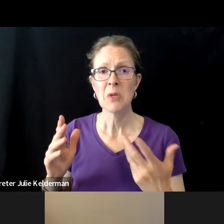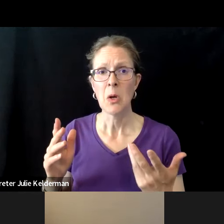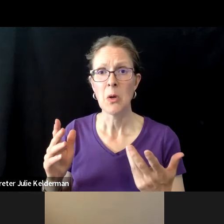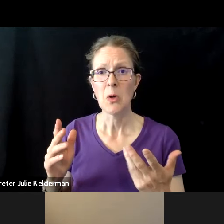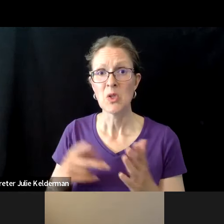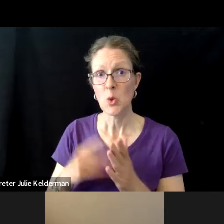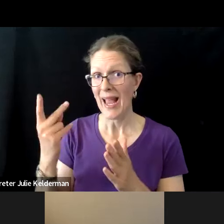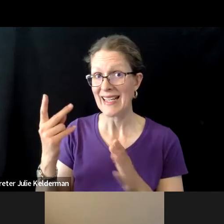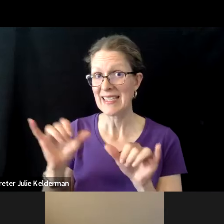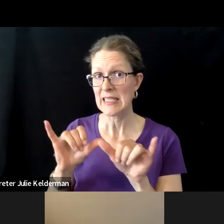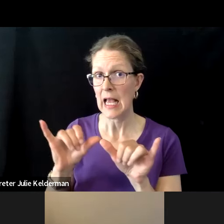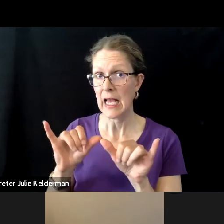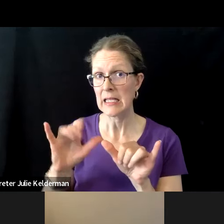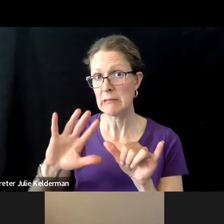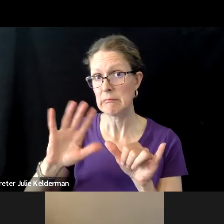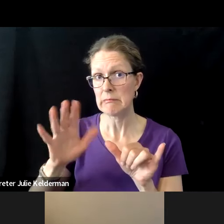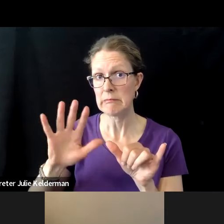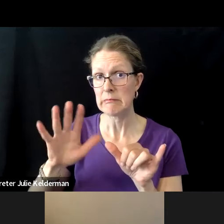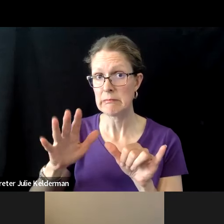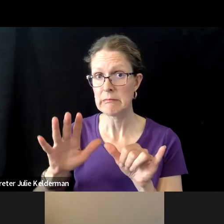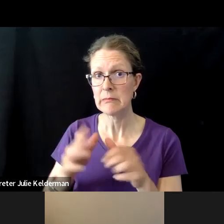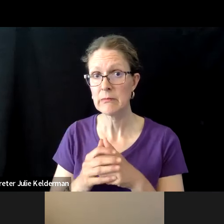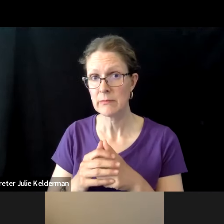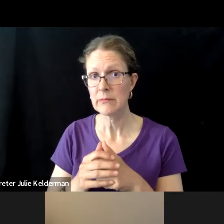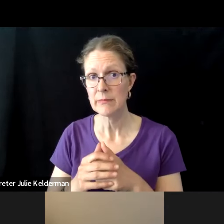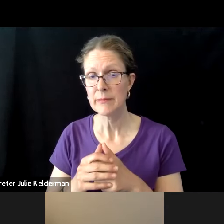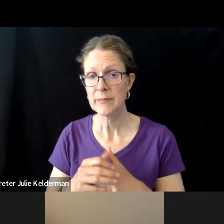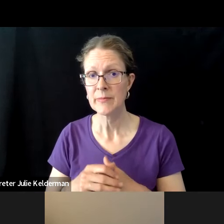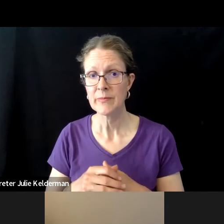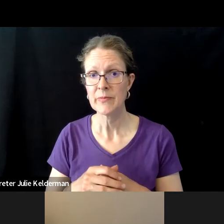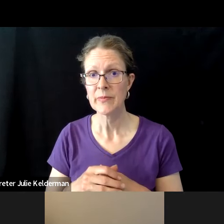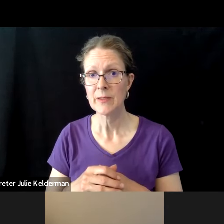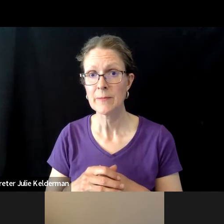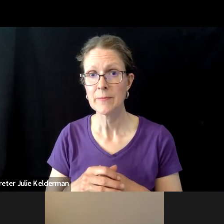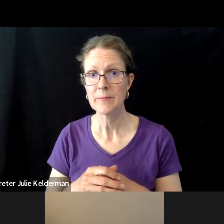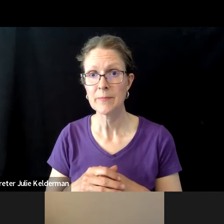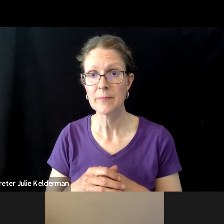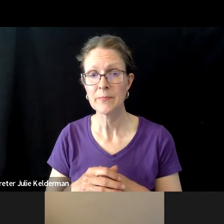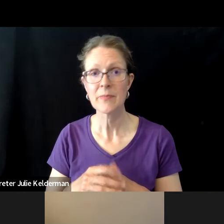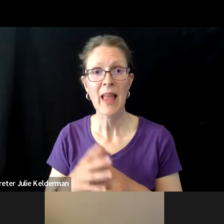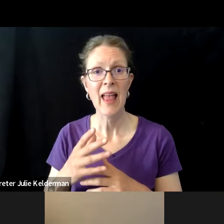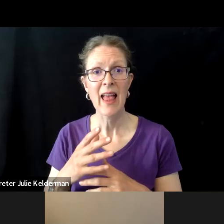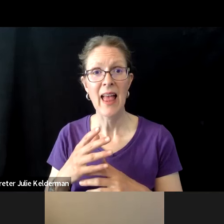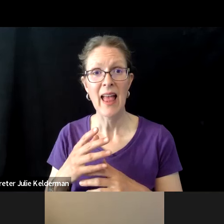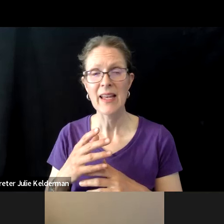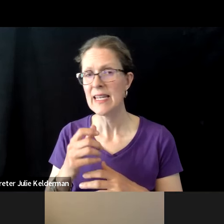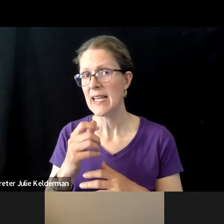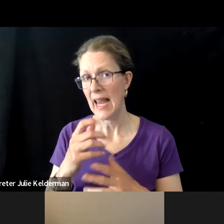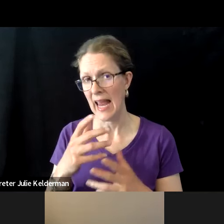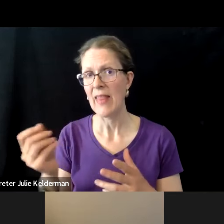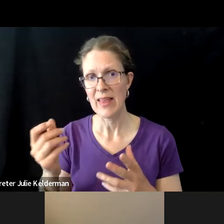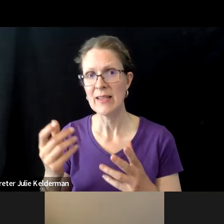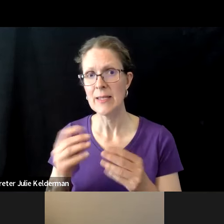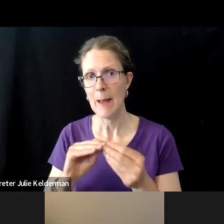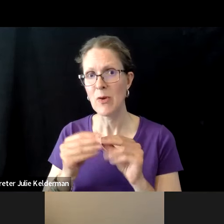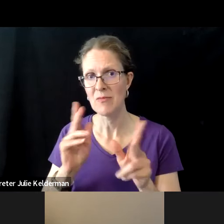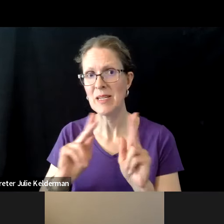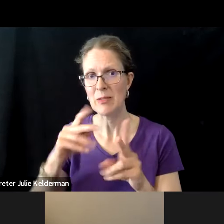the size, give or take, on size wise, and occupancy, lot occupancy wise goes up as well.